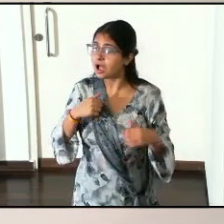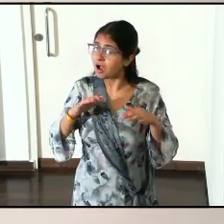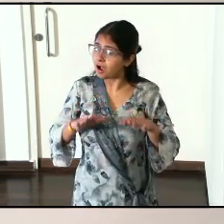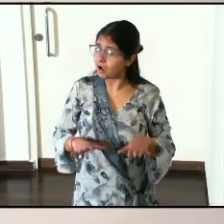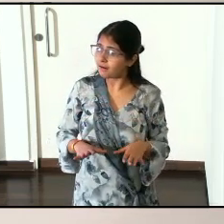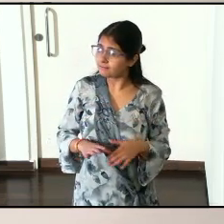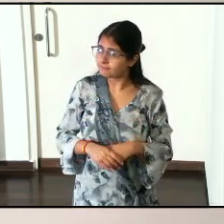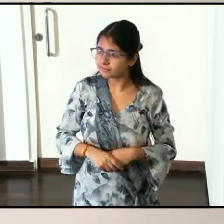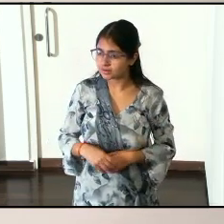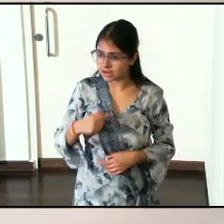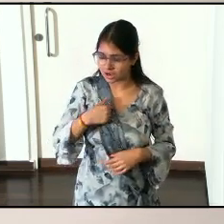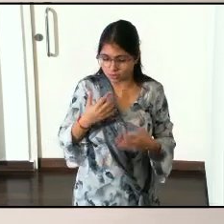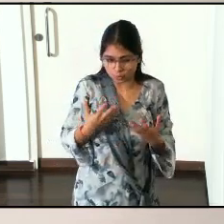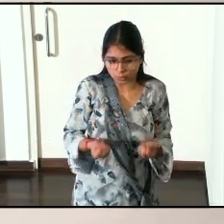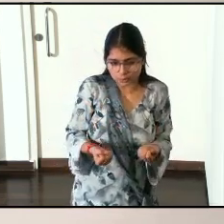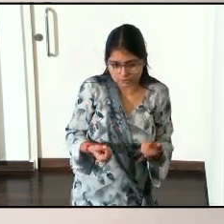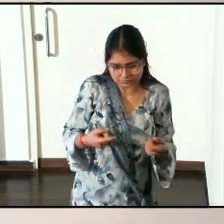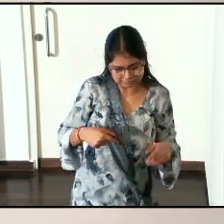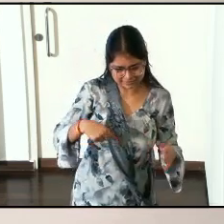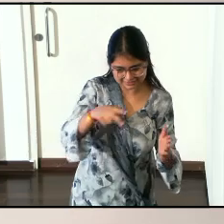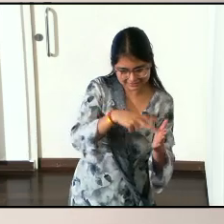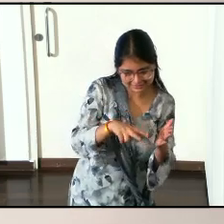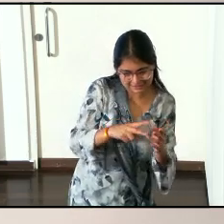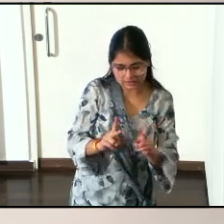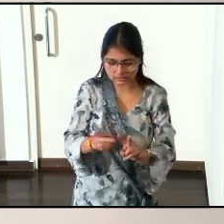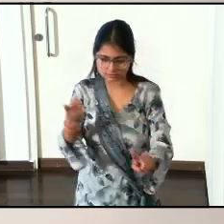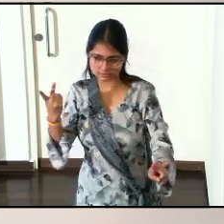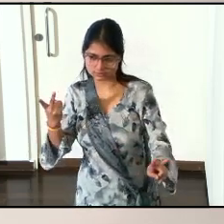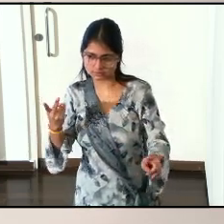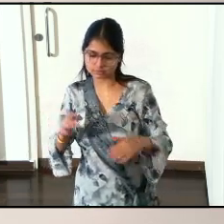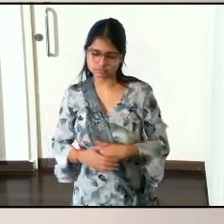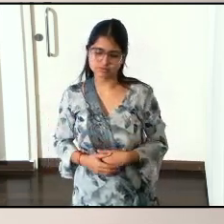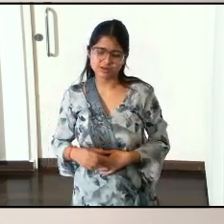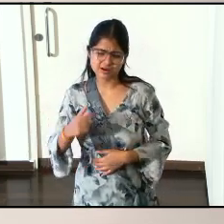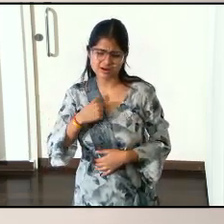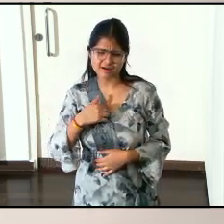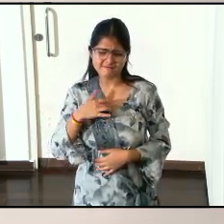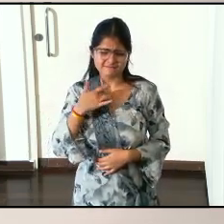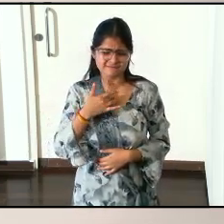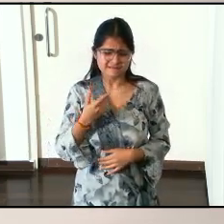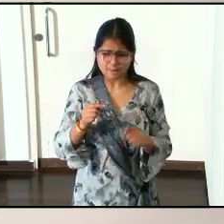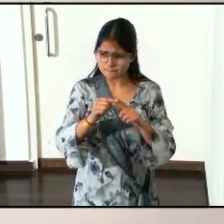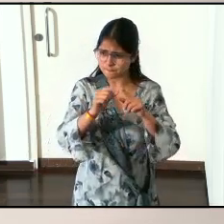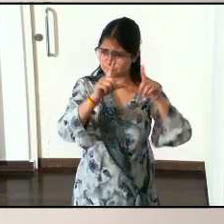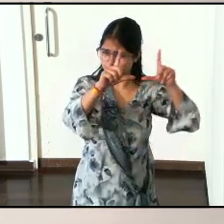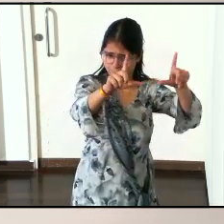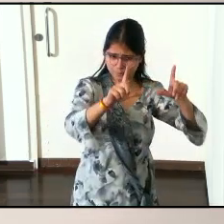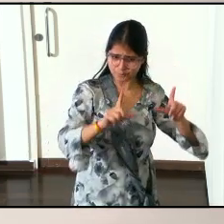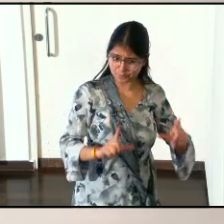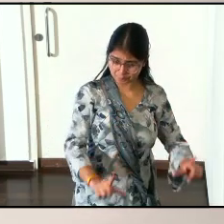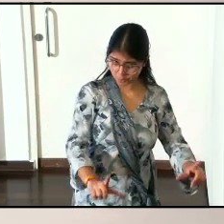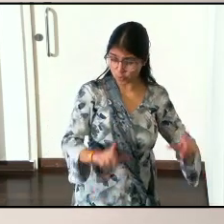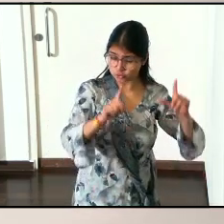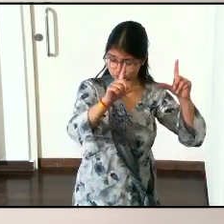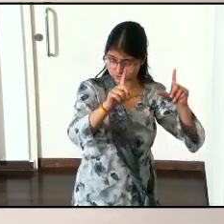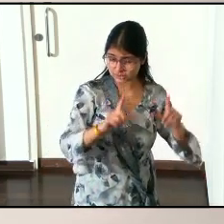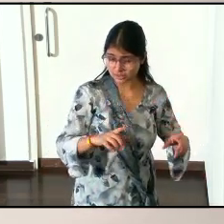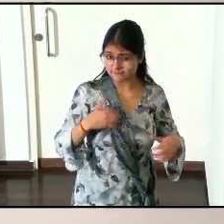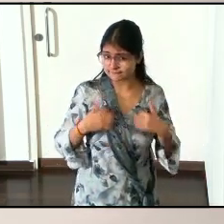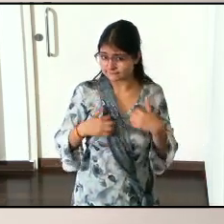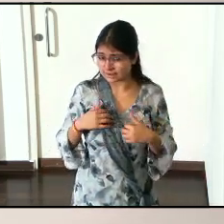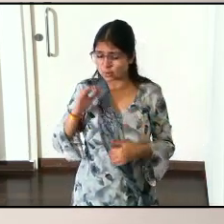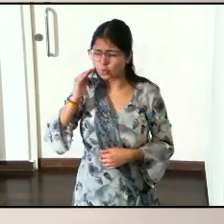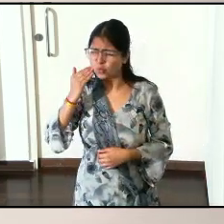have intended to say. You may read it totally differently. So I think the poster, therefore, is interesting, even if we don't. I think the